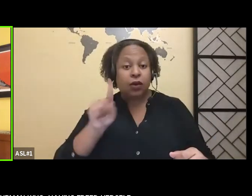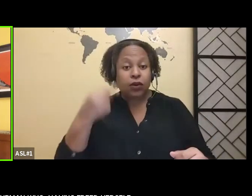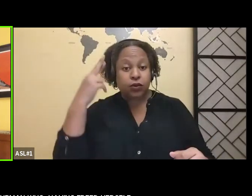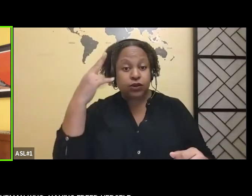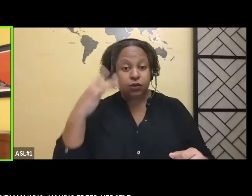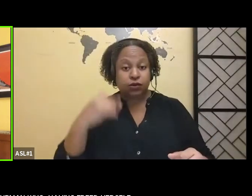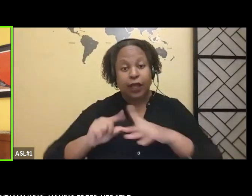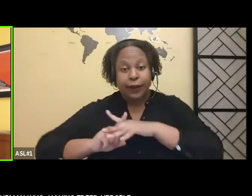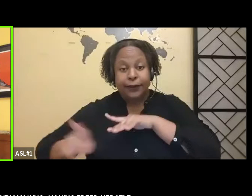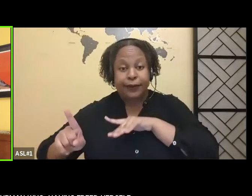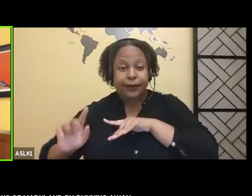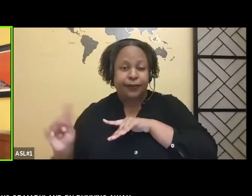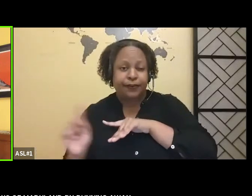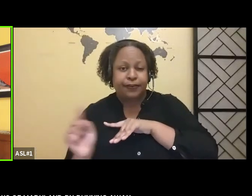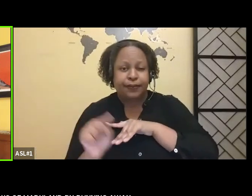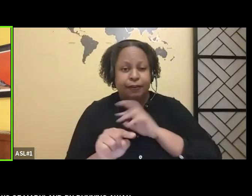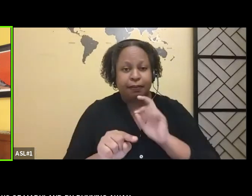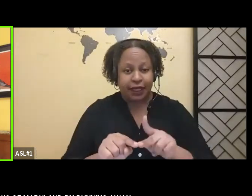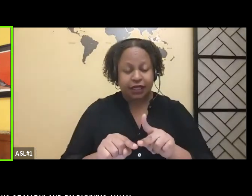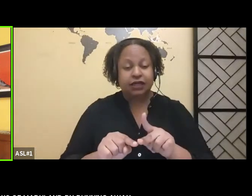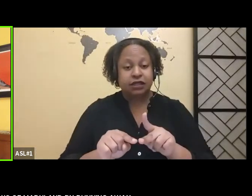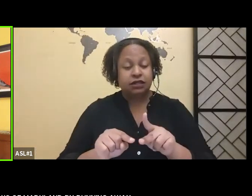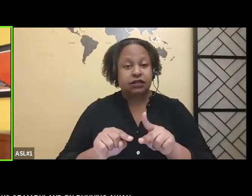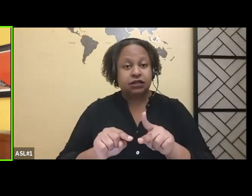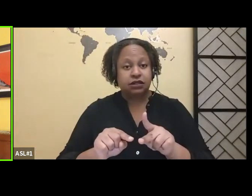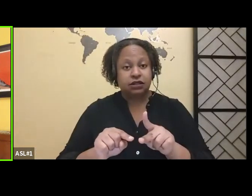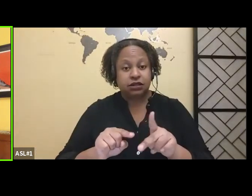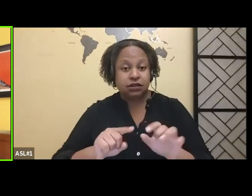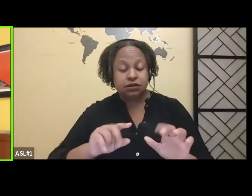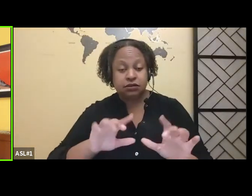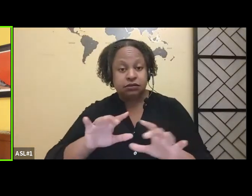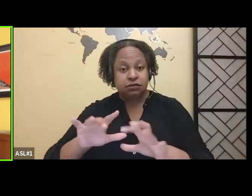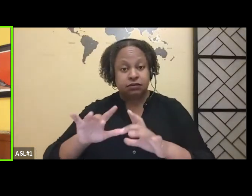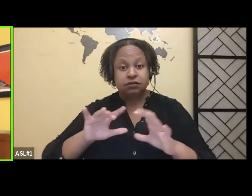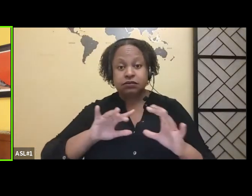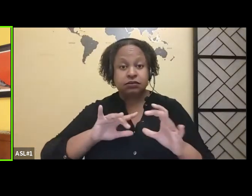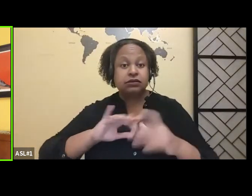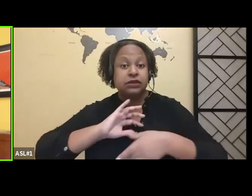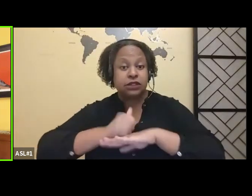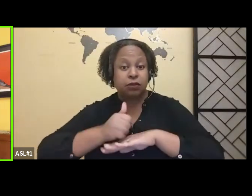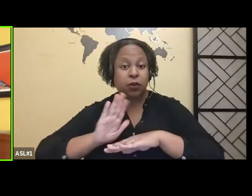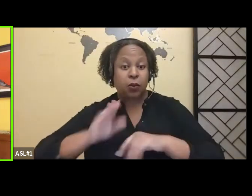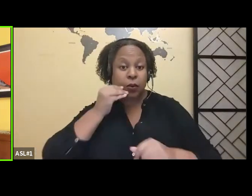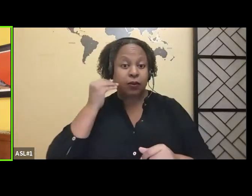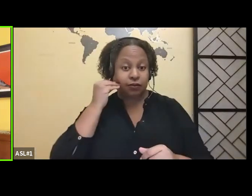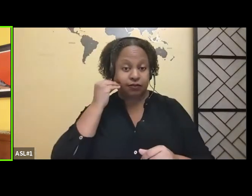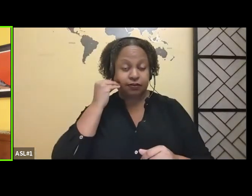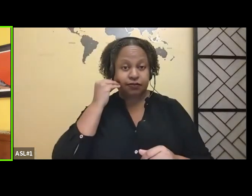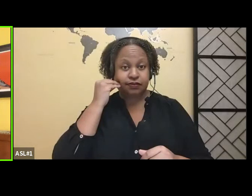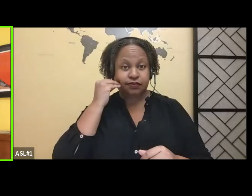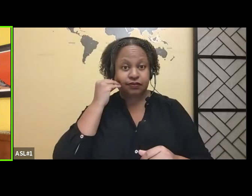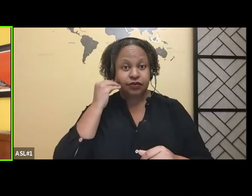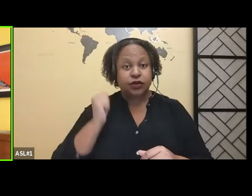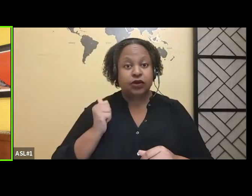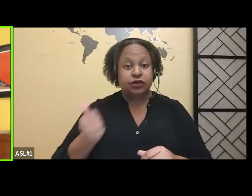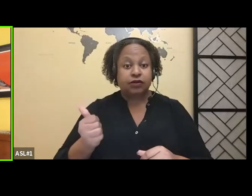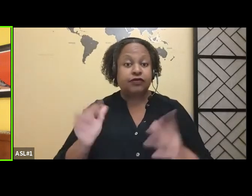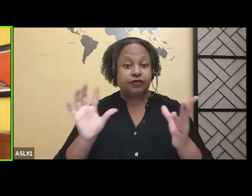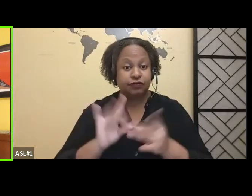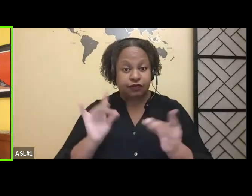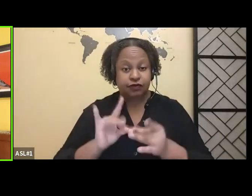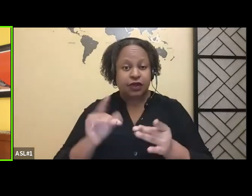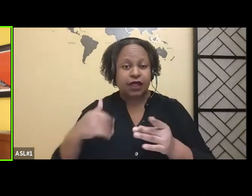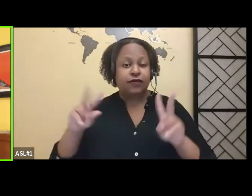than to make a home. She tells us her home,